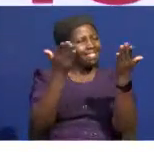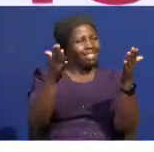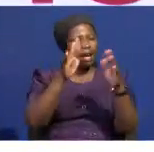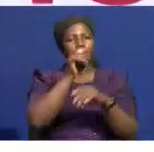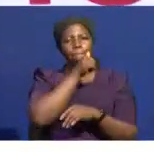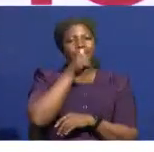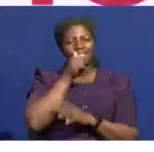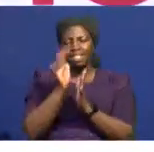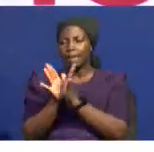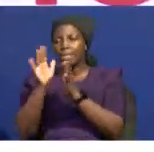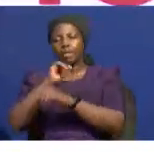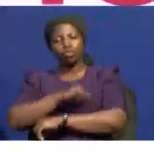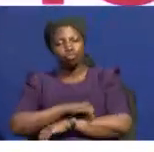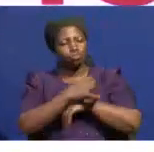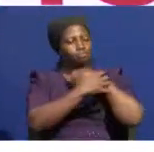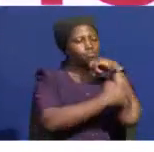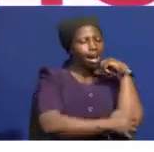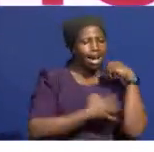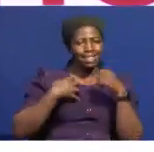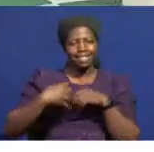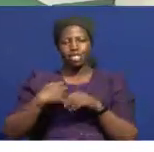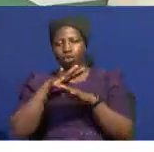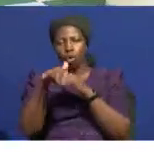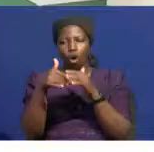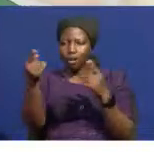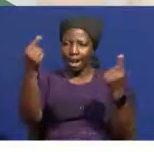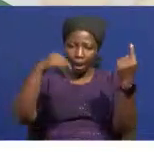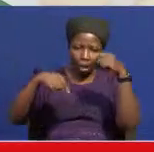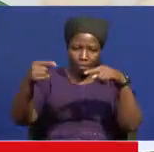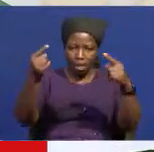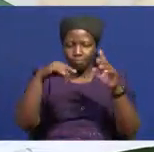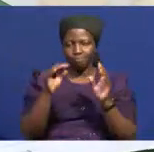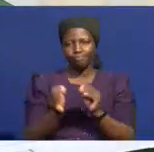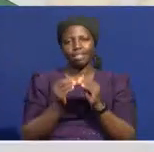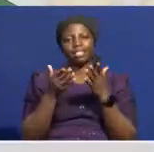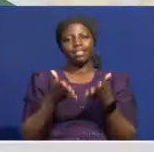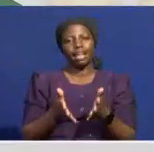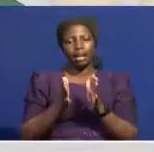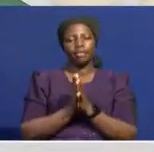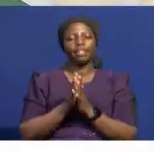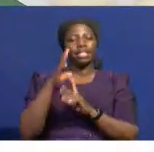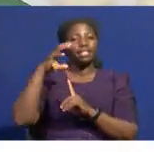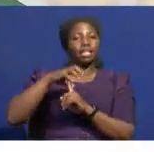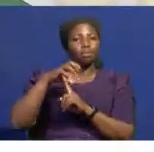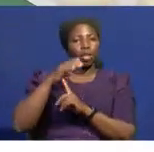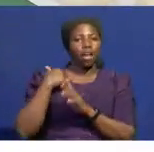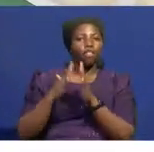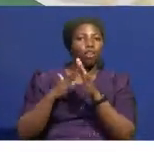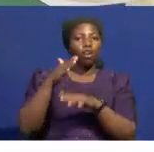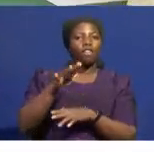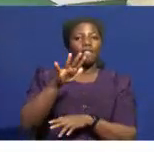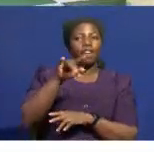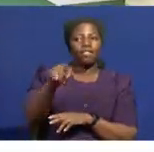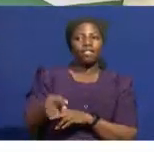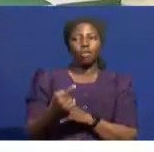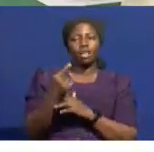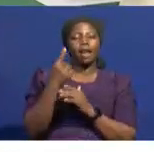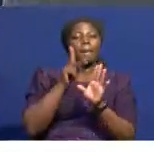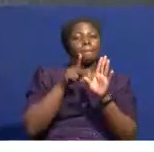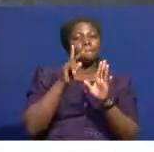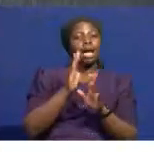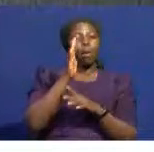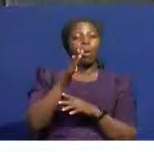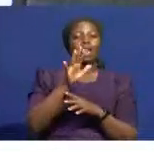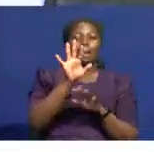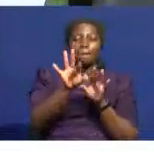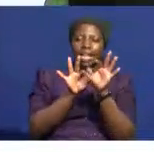those who from the poor and from the rich, they meet here. The championship has attracted over 5,000 participants and will see the top 10 players